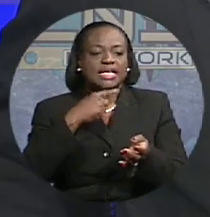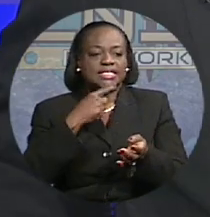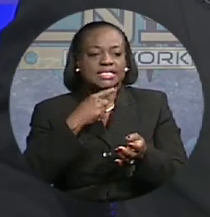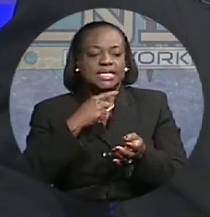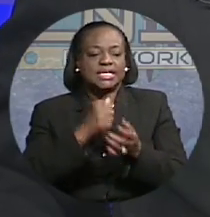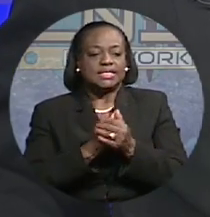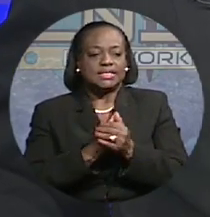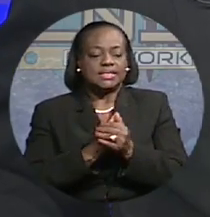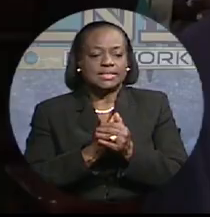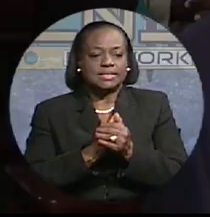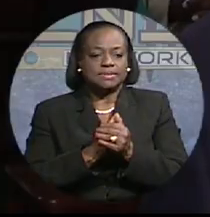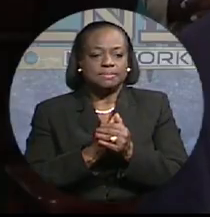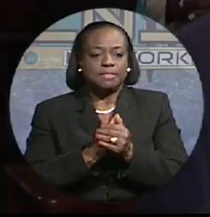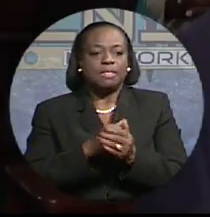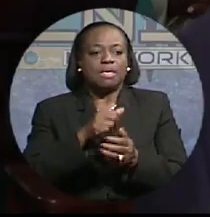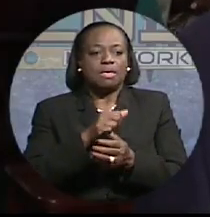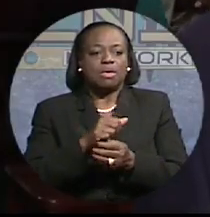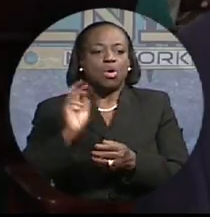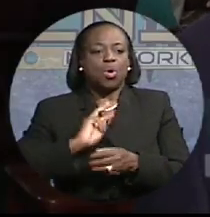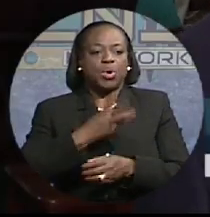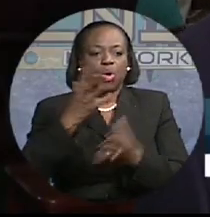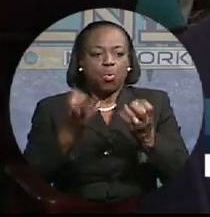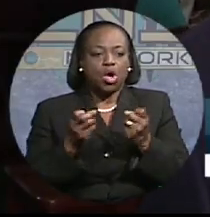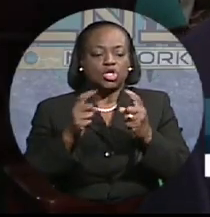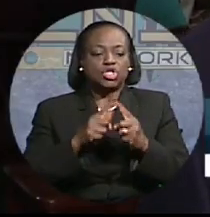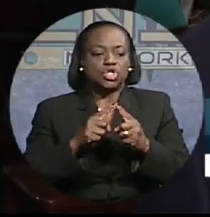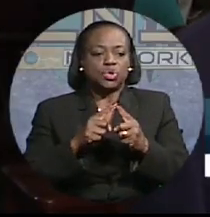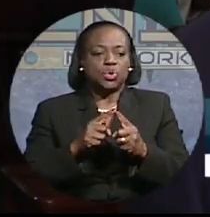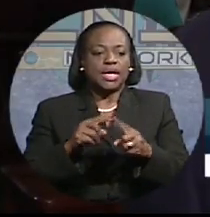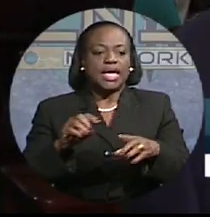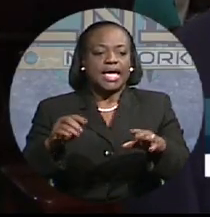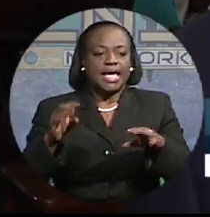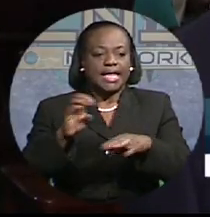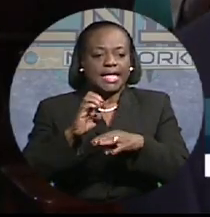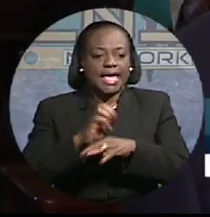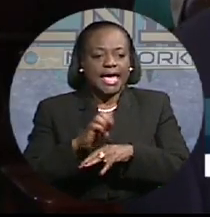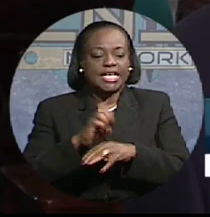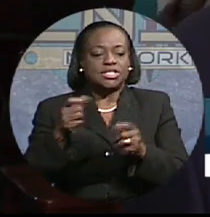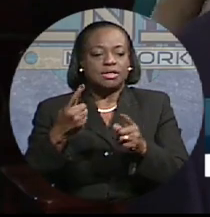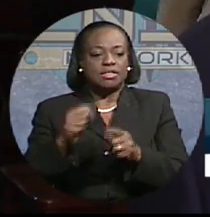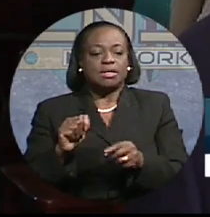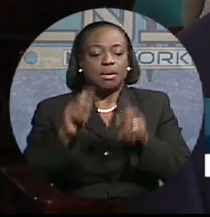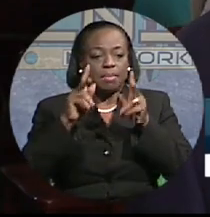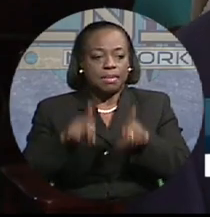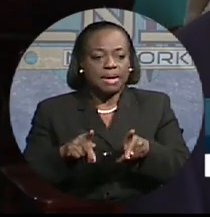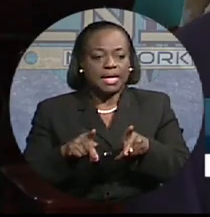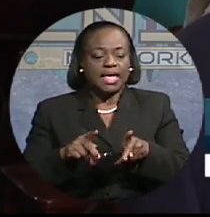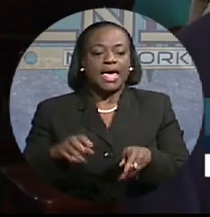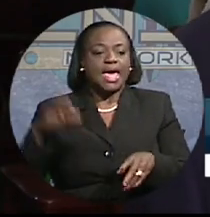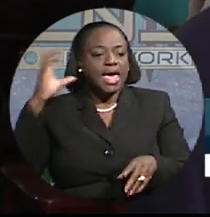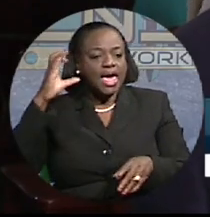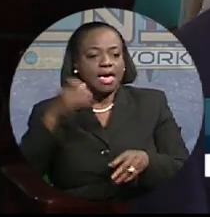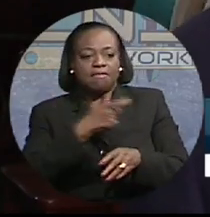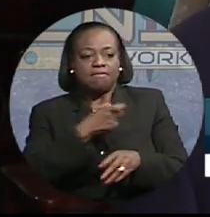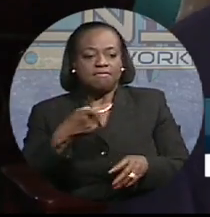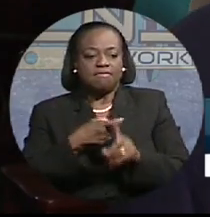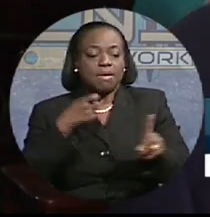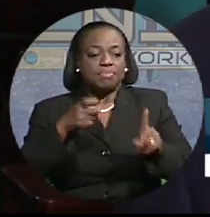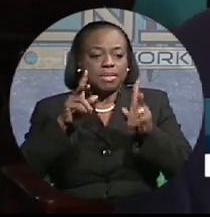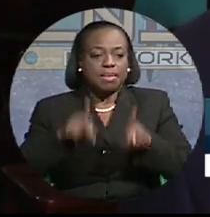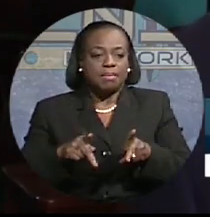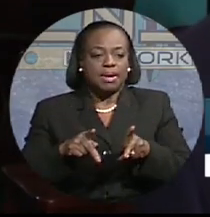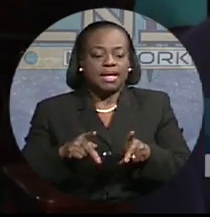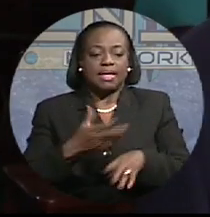island. We want to engage the public. We want to hear from them what their ideas are, what suggestions they have to make. And in the